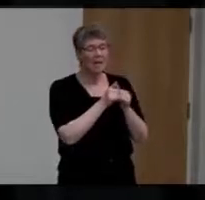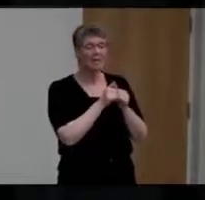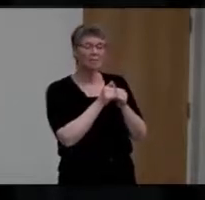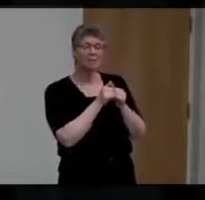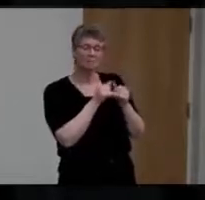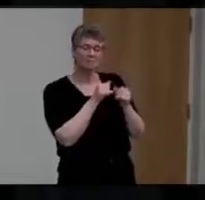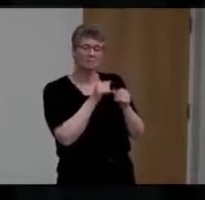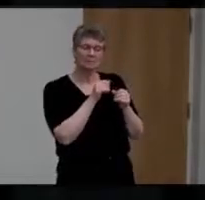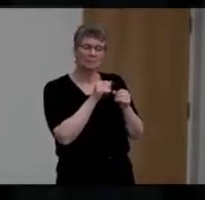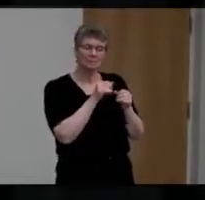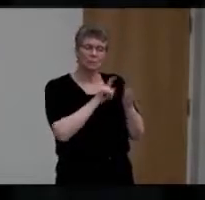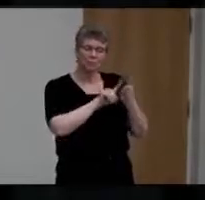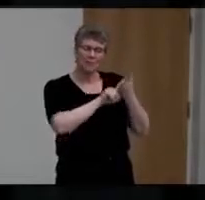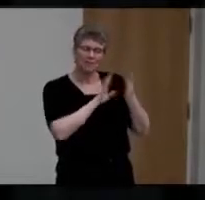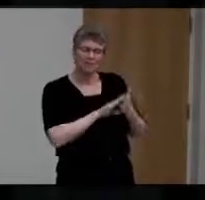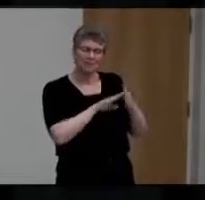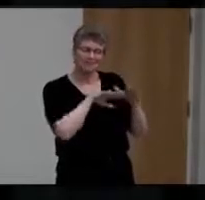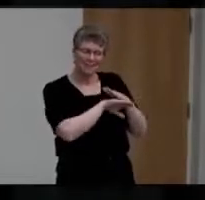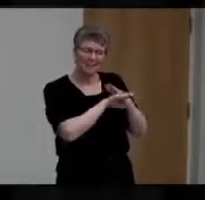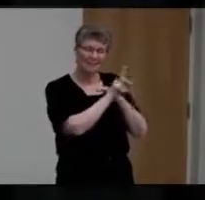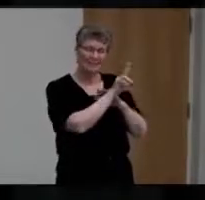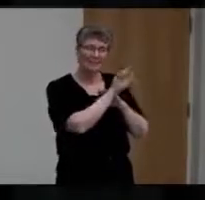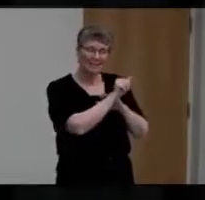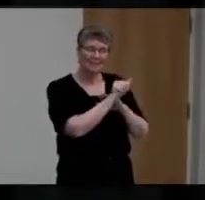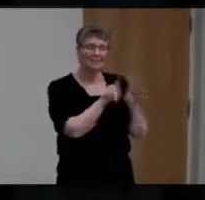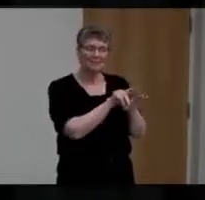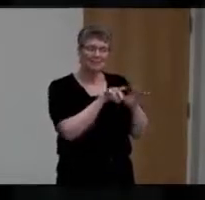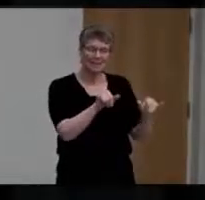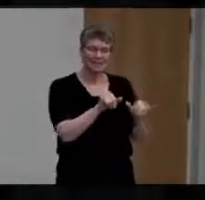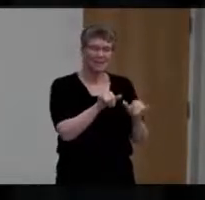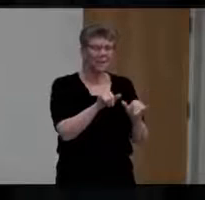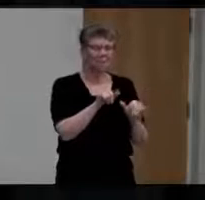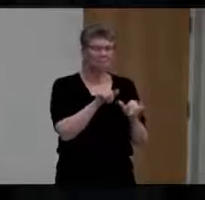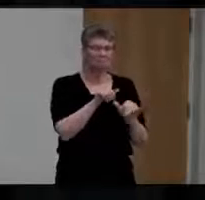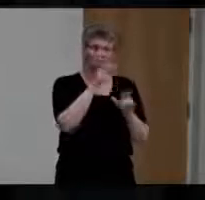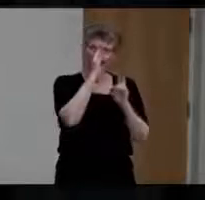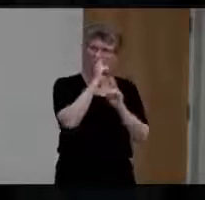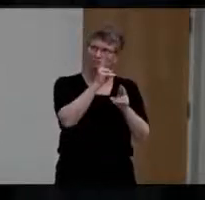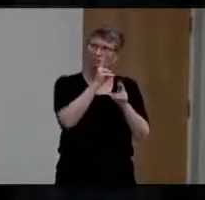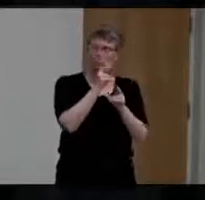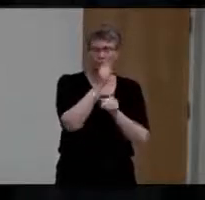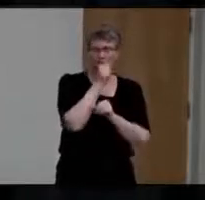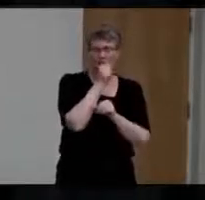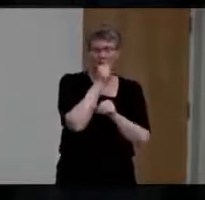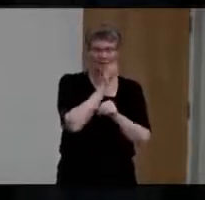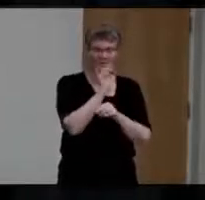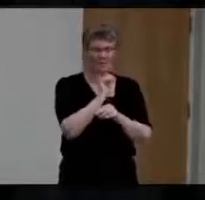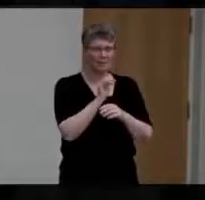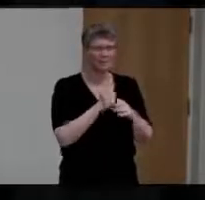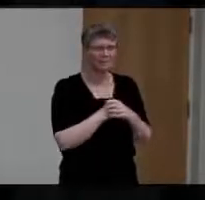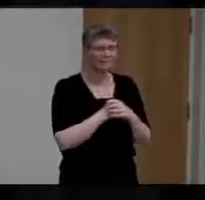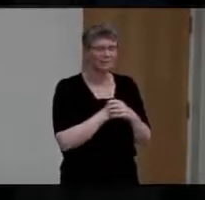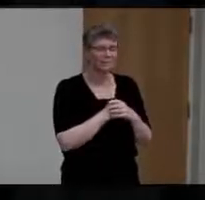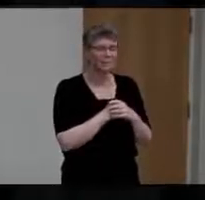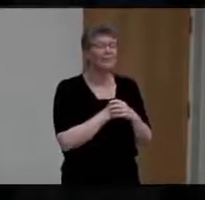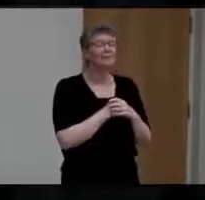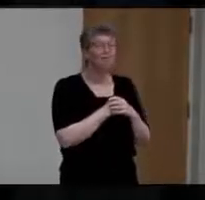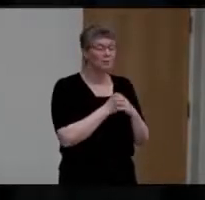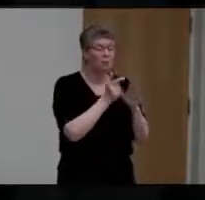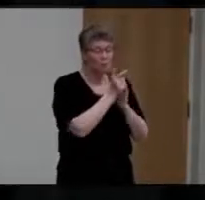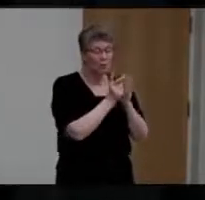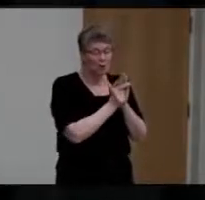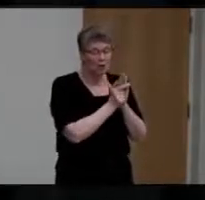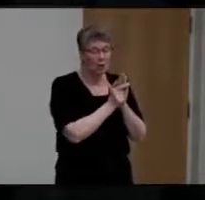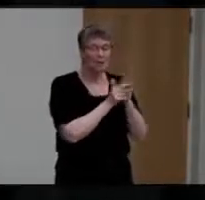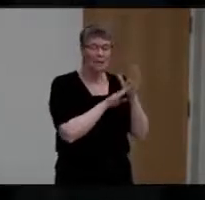good, but also respect that law and trust building and where we're going as a society that's a big ship, as you put it,